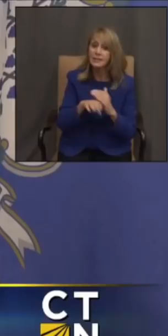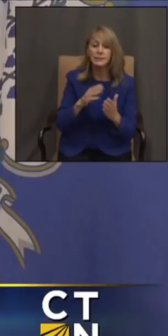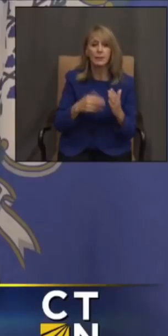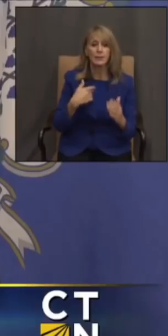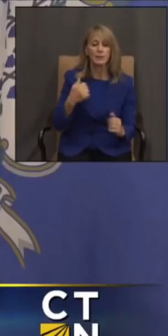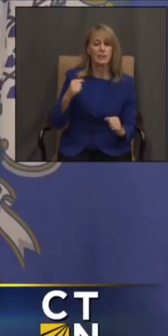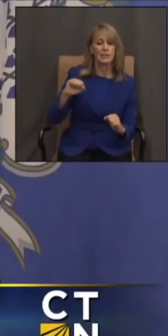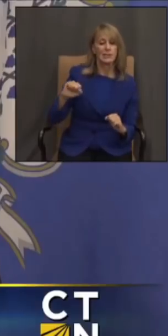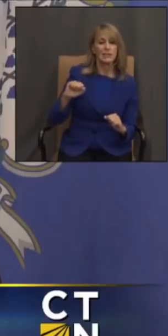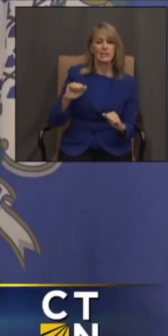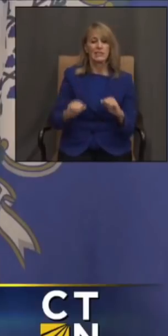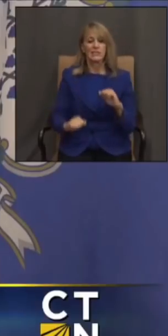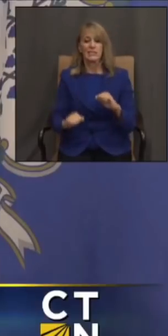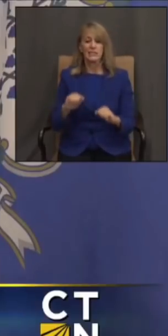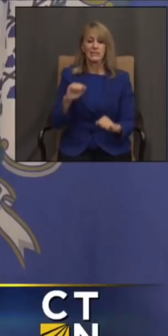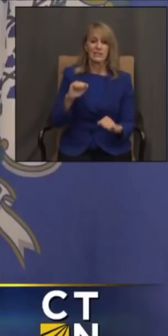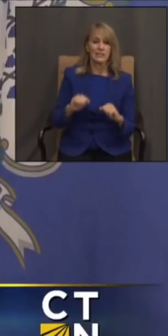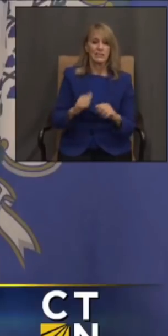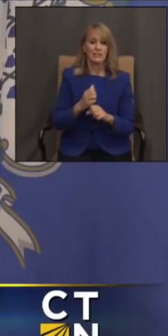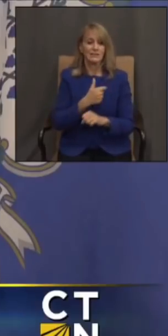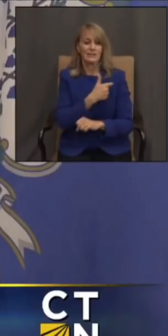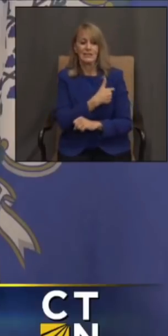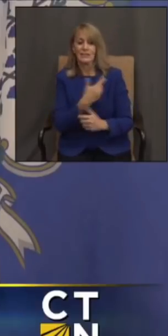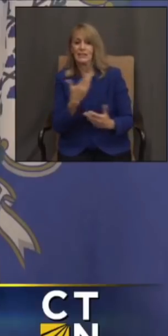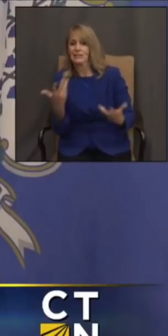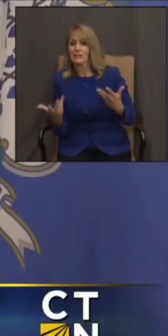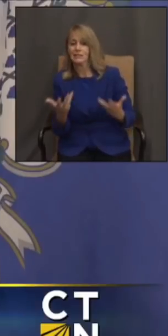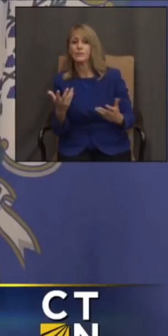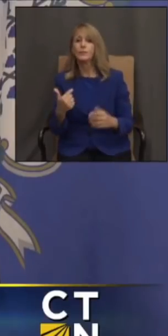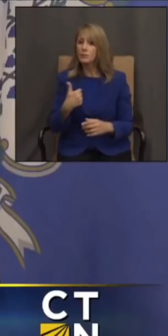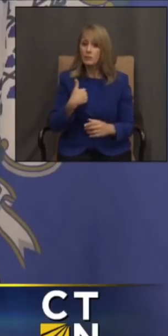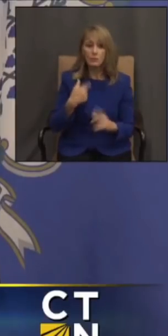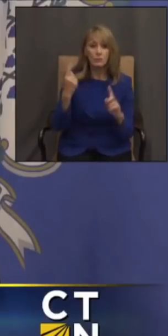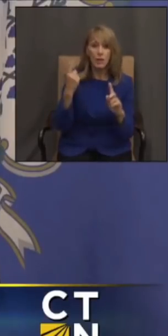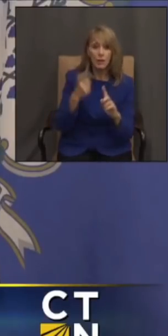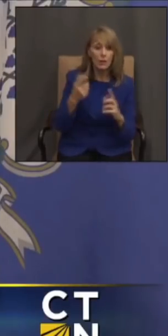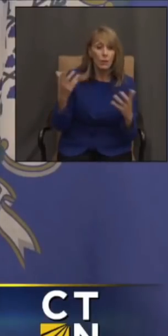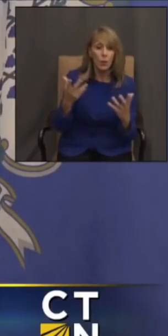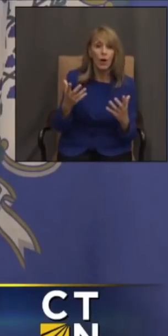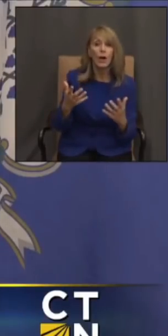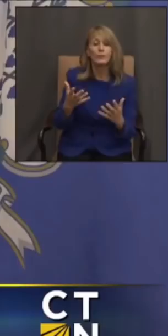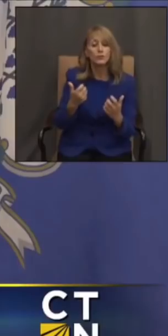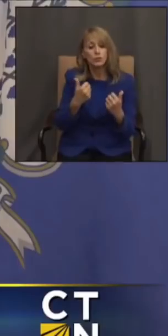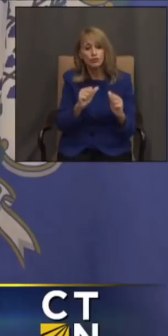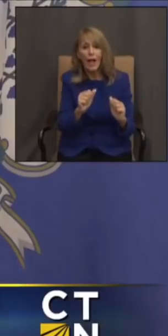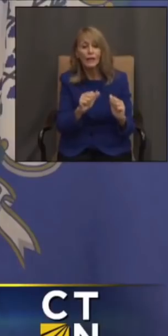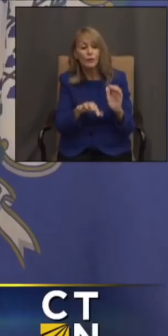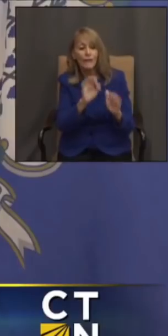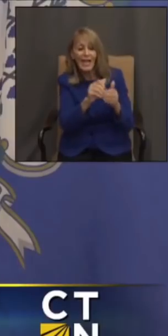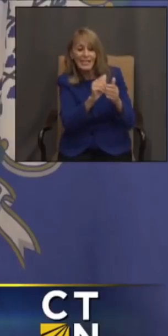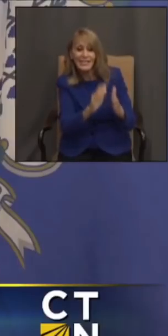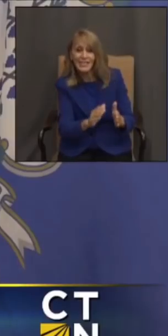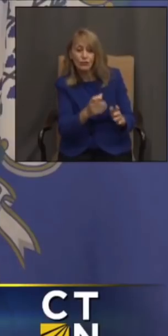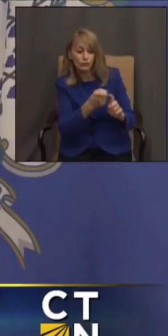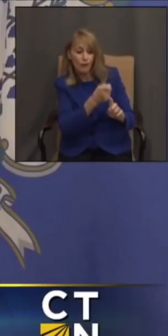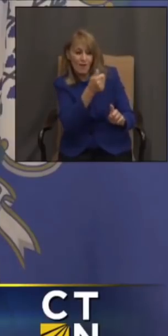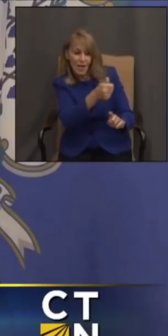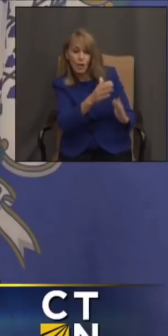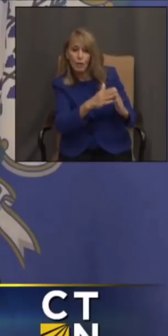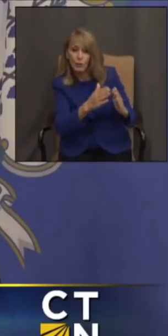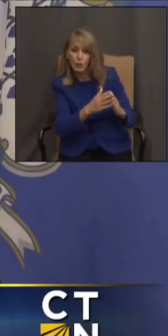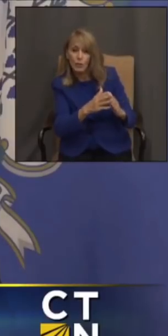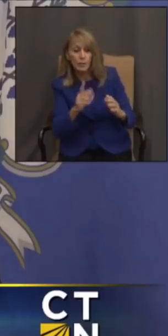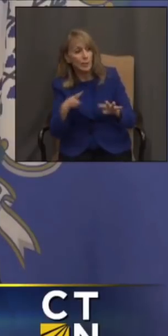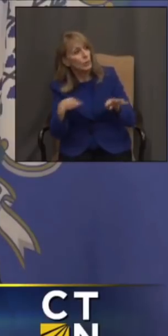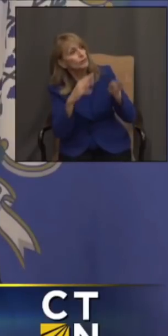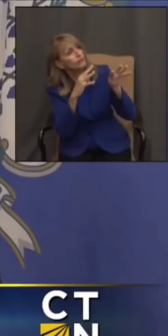hesitancy. I'm doing everything I can to get the best people in the community who are trusted advocates to